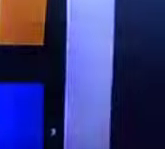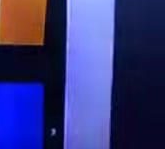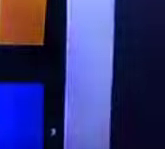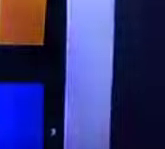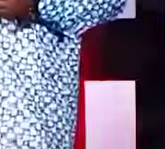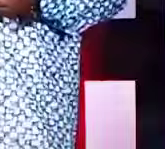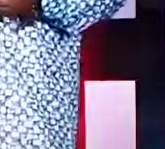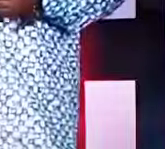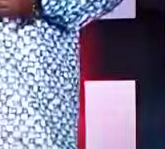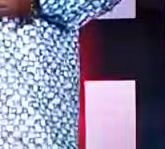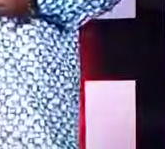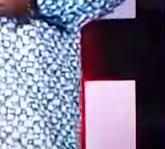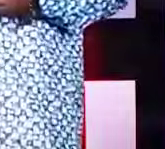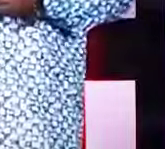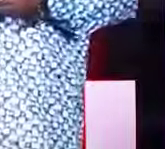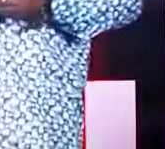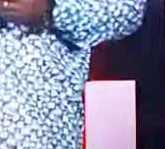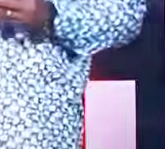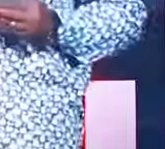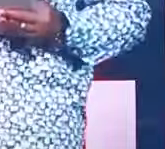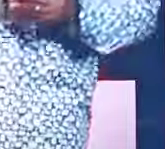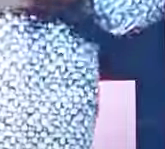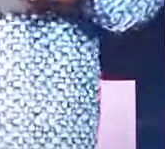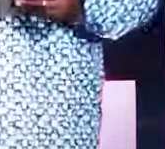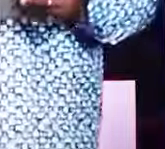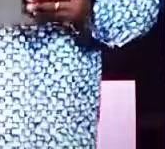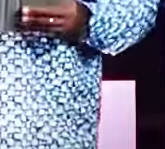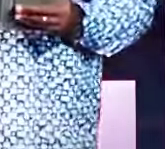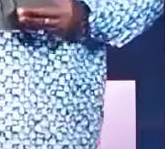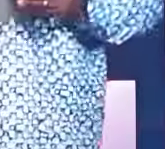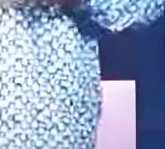that enables ordinary people to do extraordinary